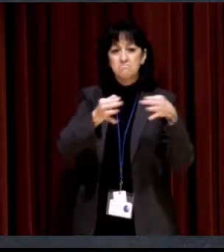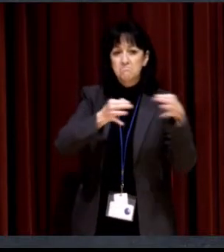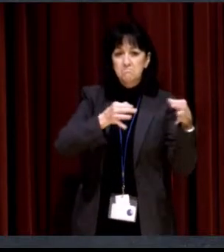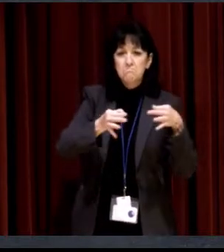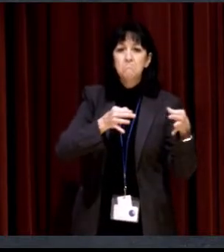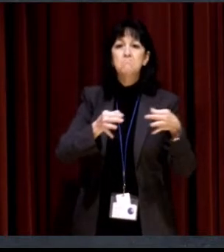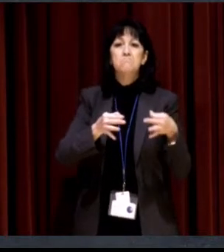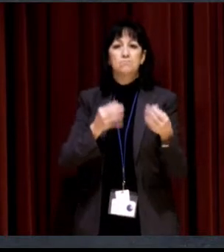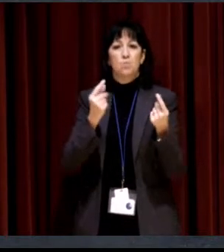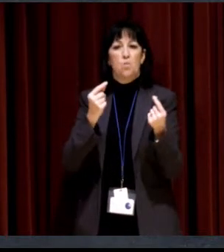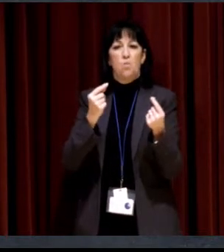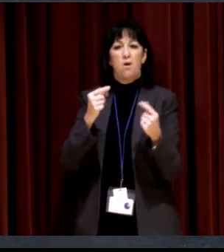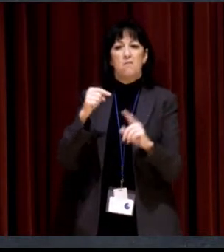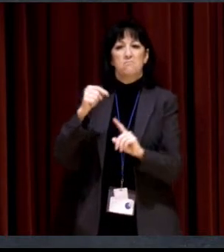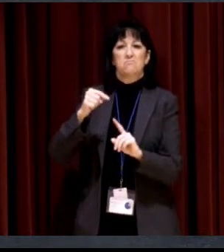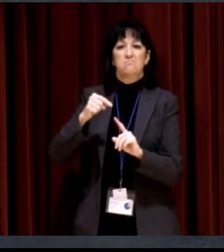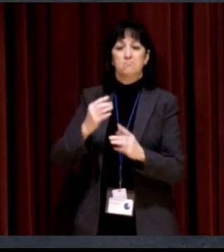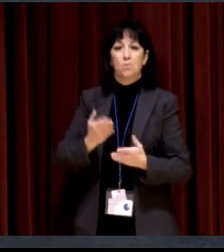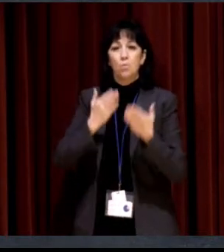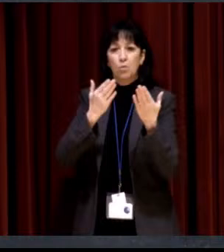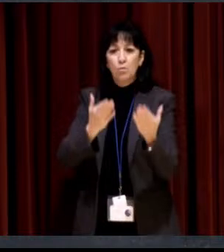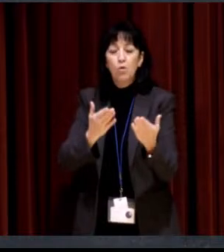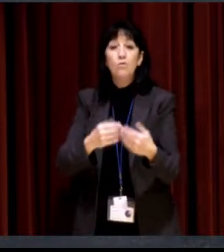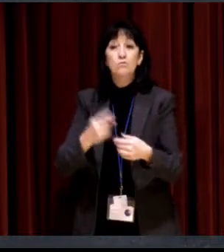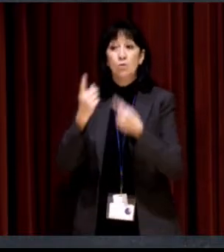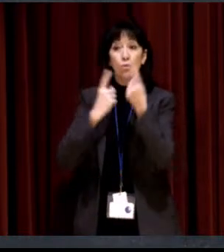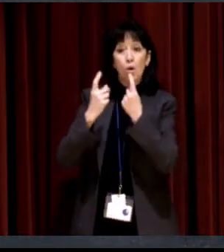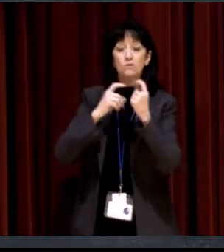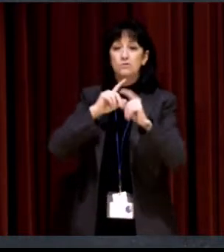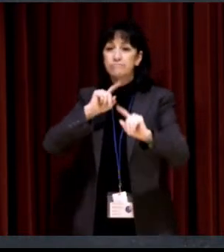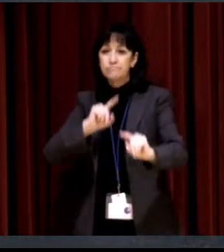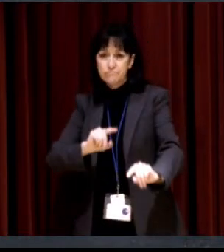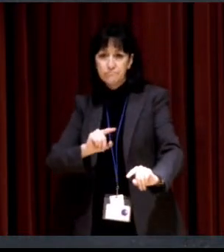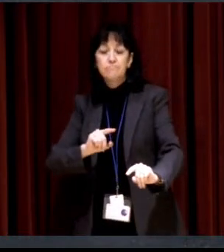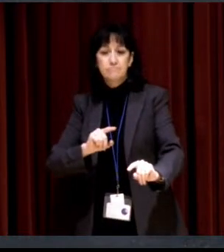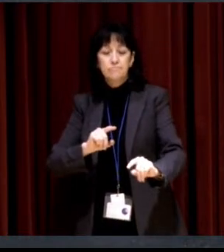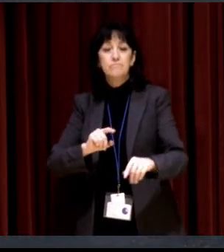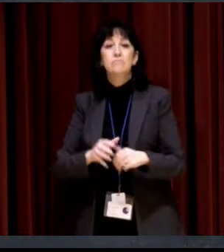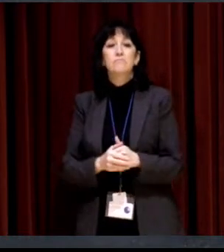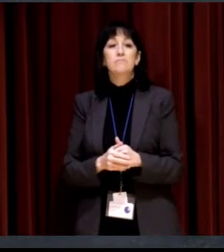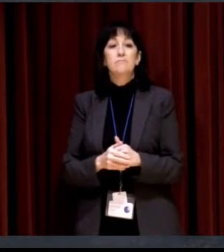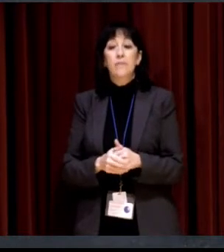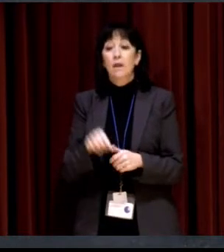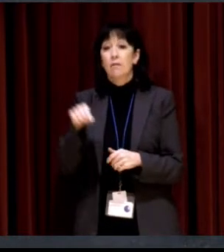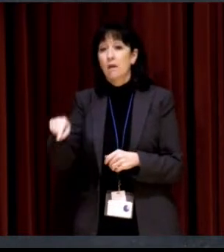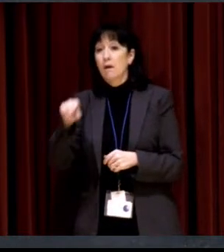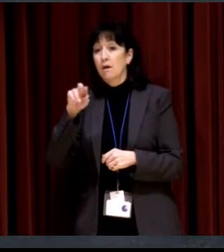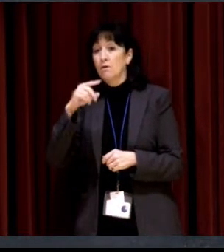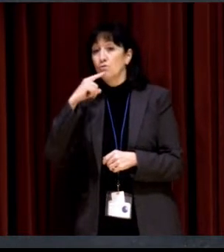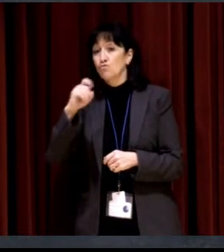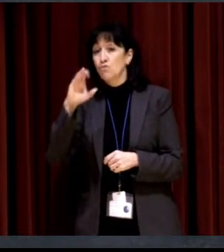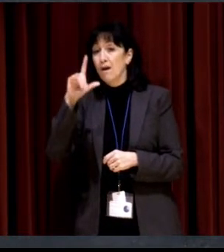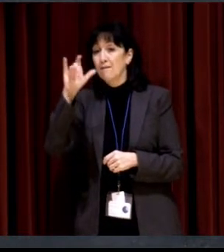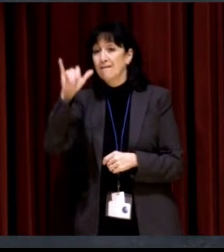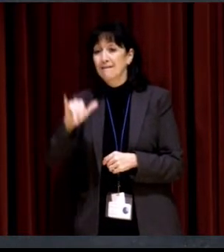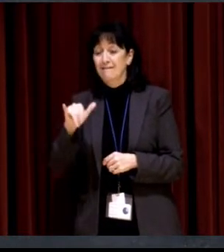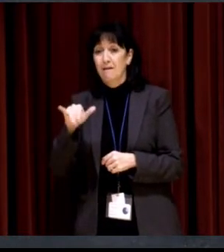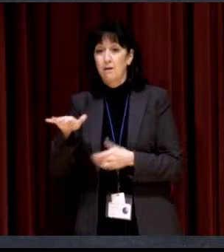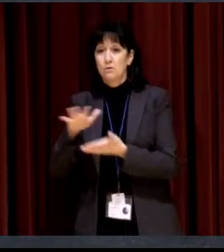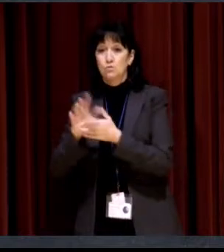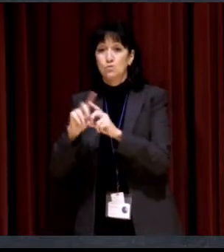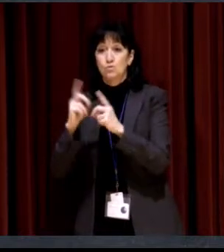the proposal and answer various questions. We've also met with Red Clay and expect to have another meeting with them